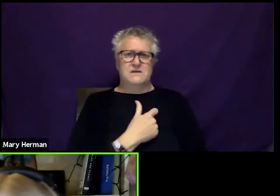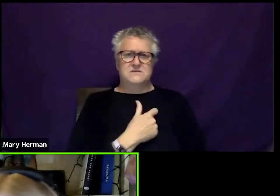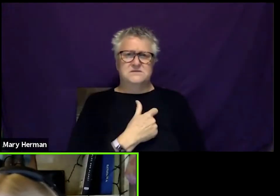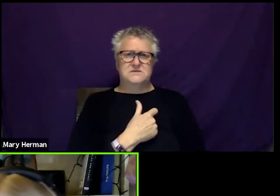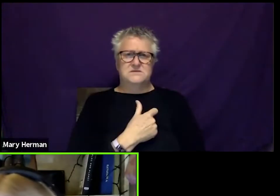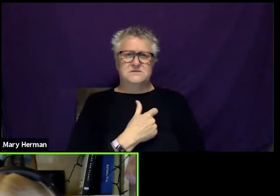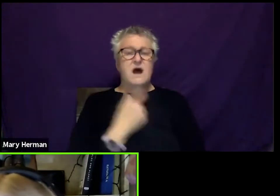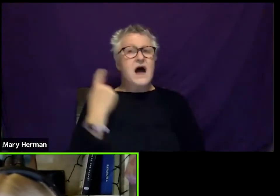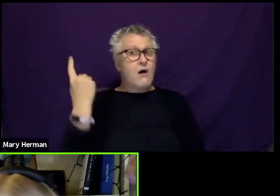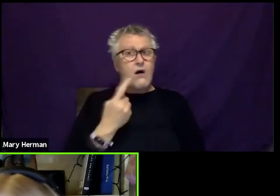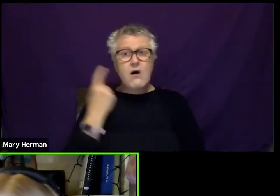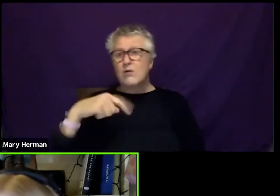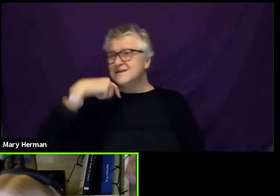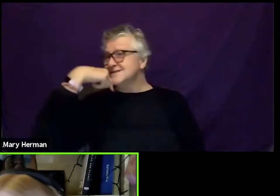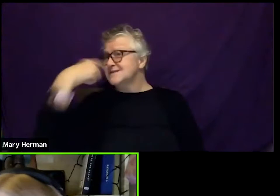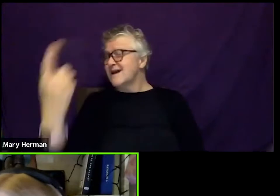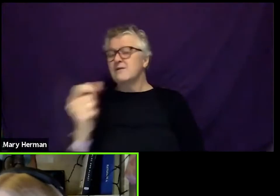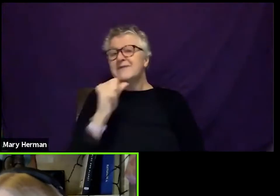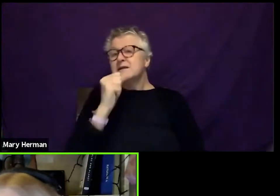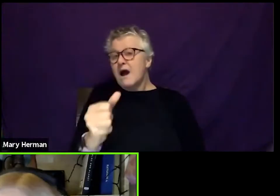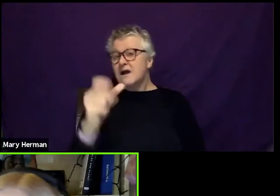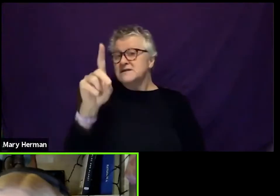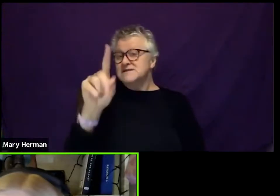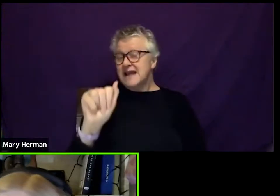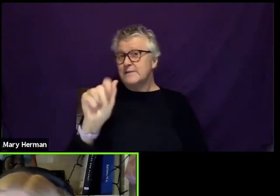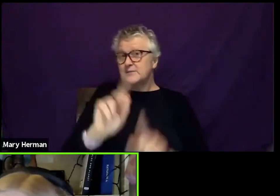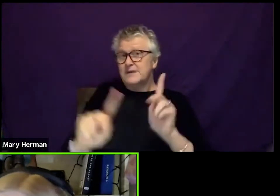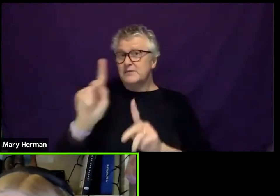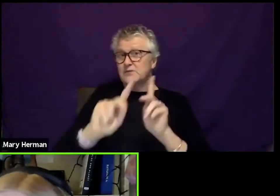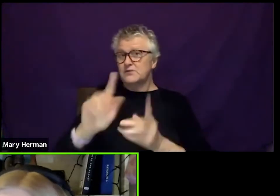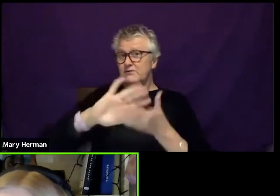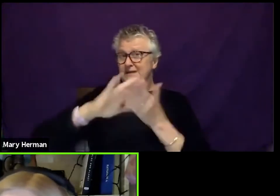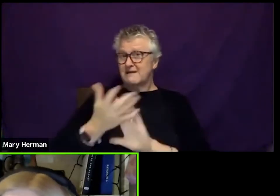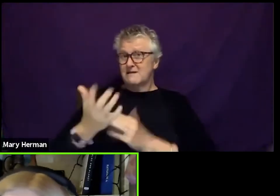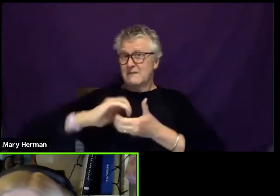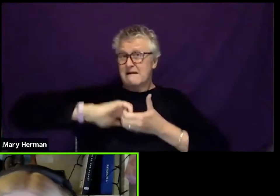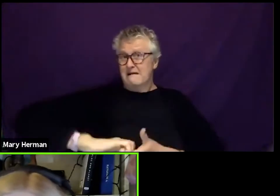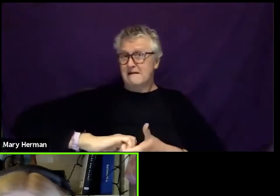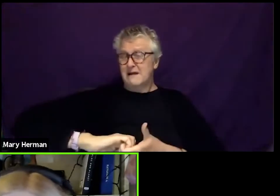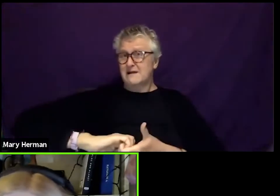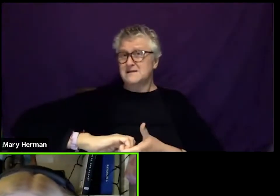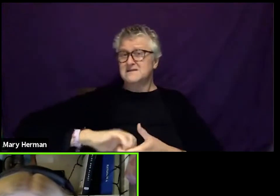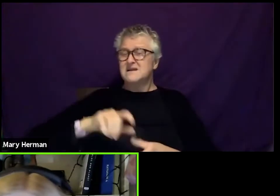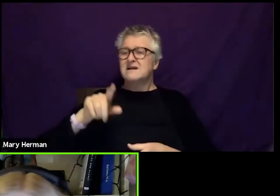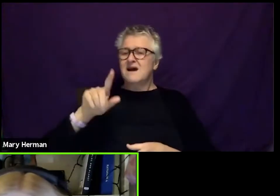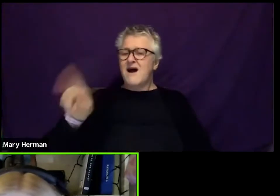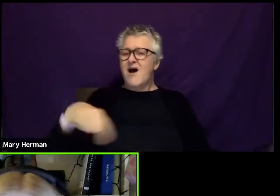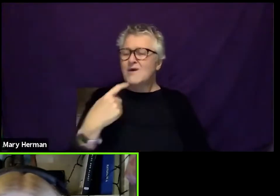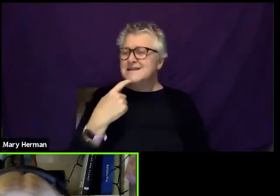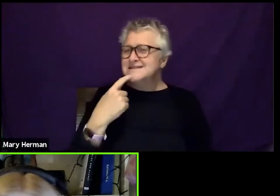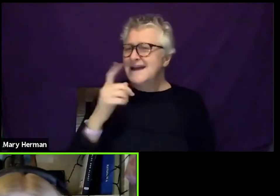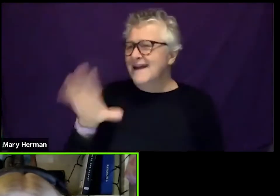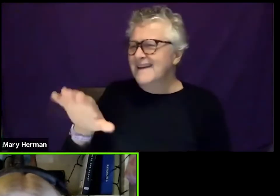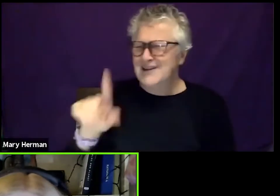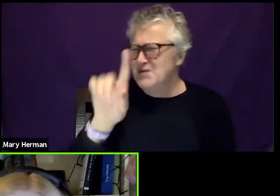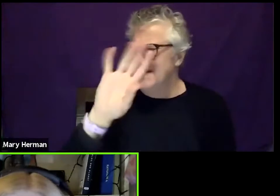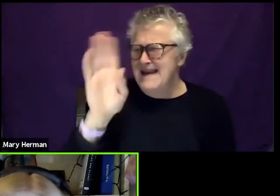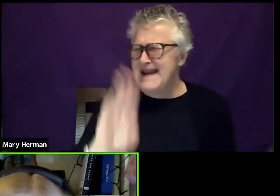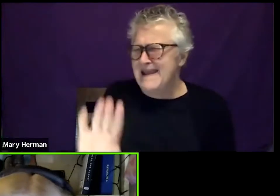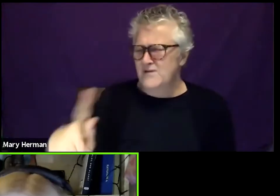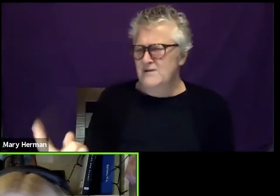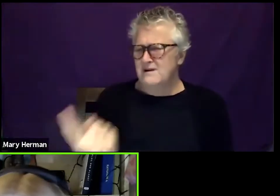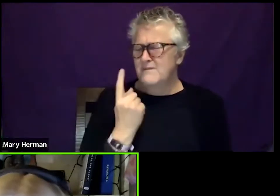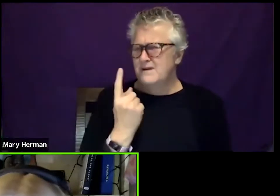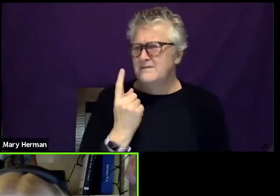that have become part of our community, I've said, you would never in a pub go up to a group of wheelchair users and a blind lady and